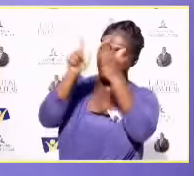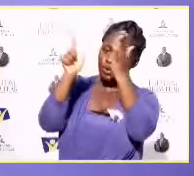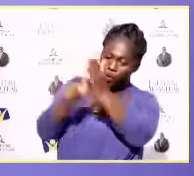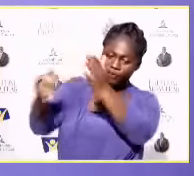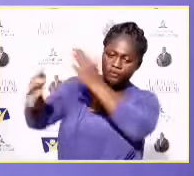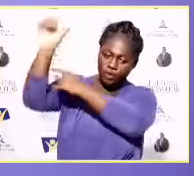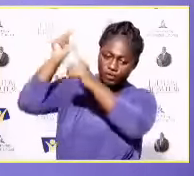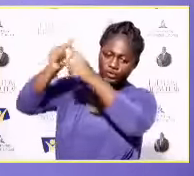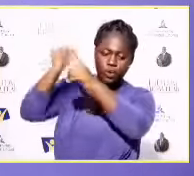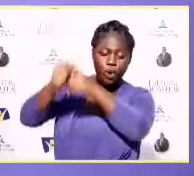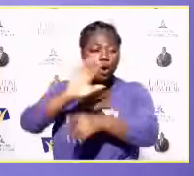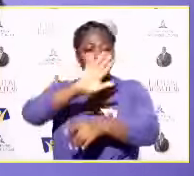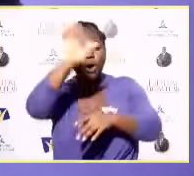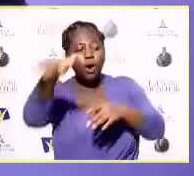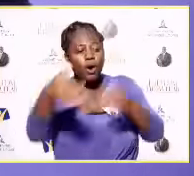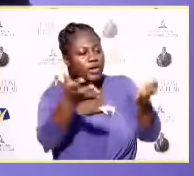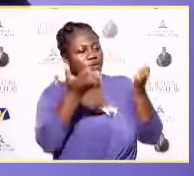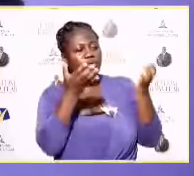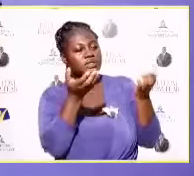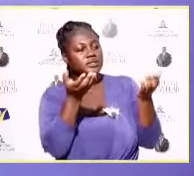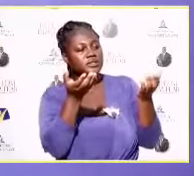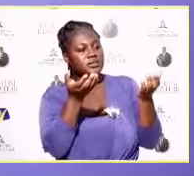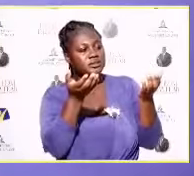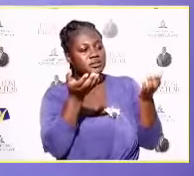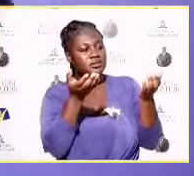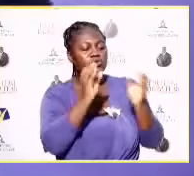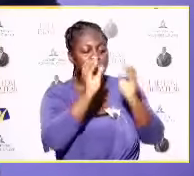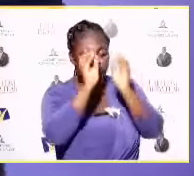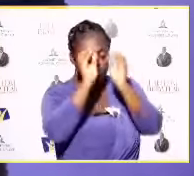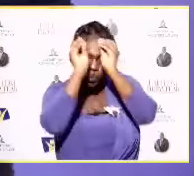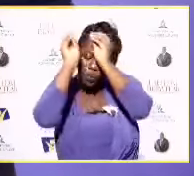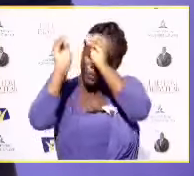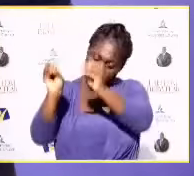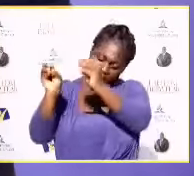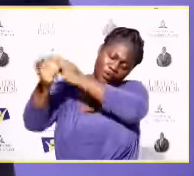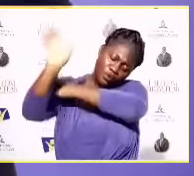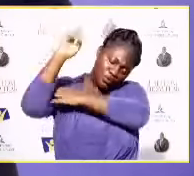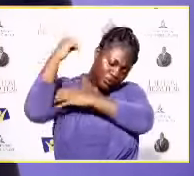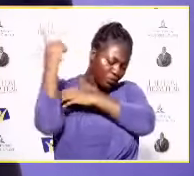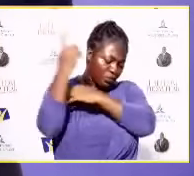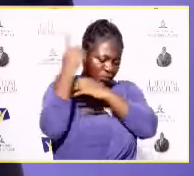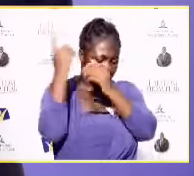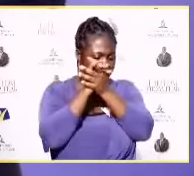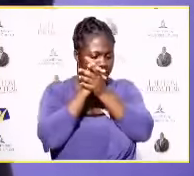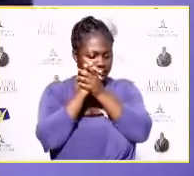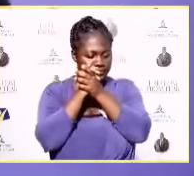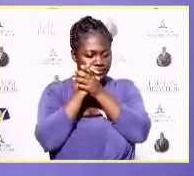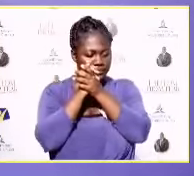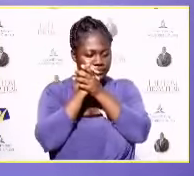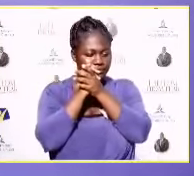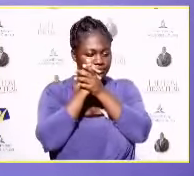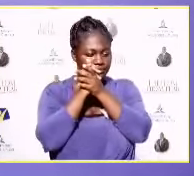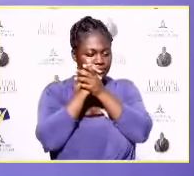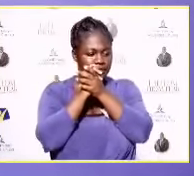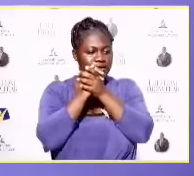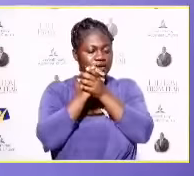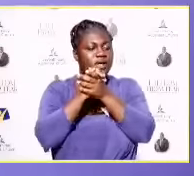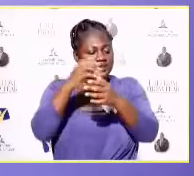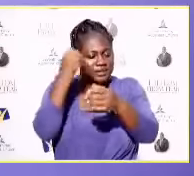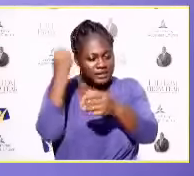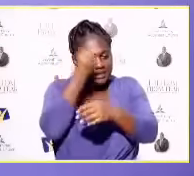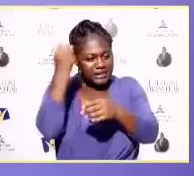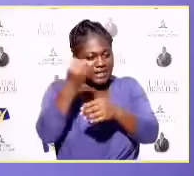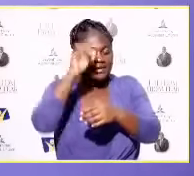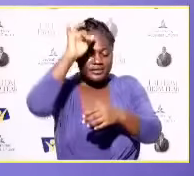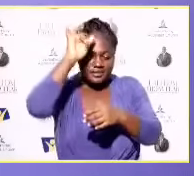All he wants from you is obey me. And my Sabbath is the